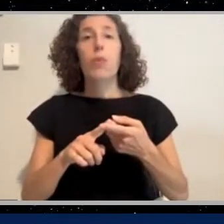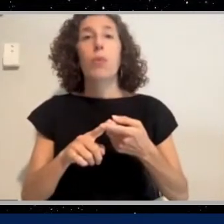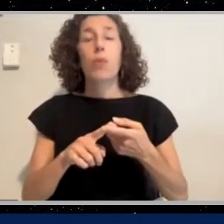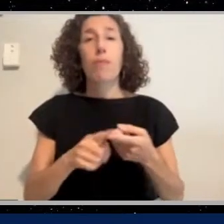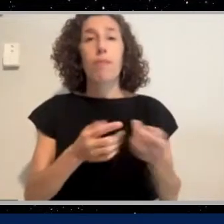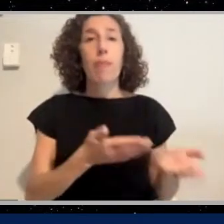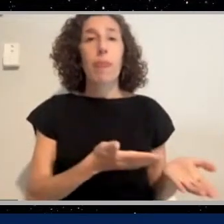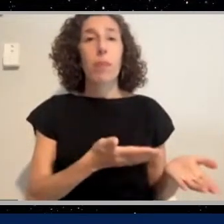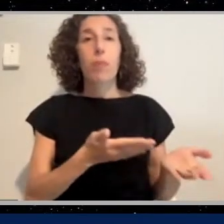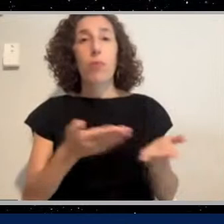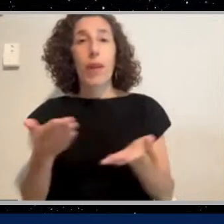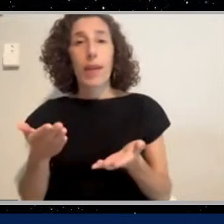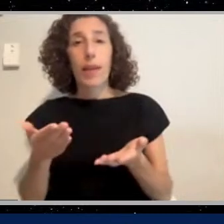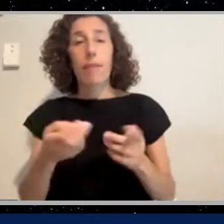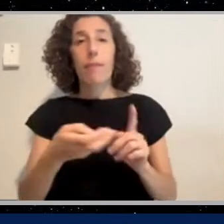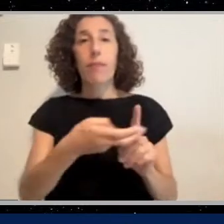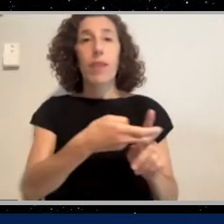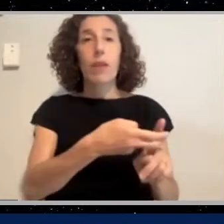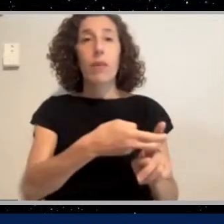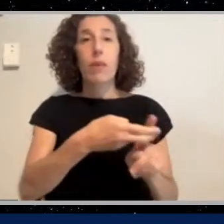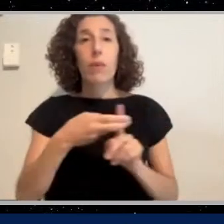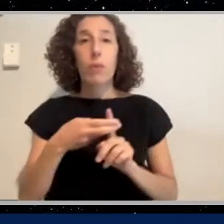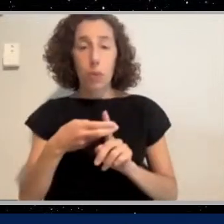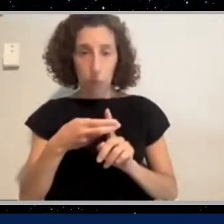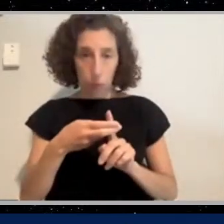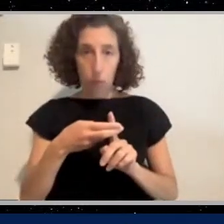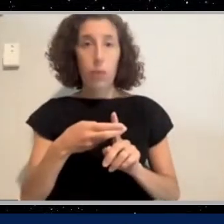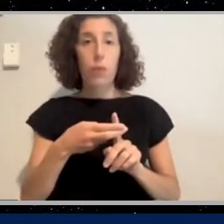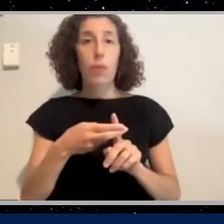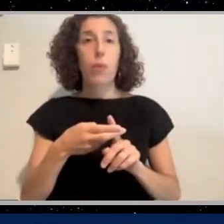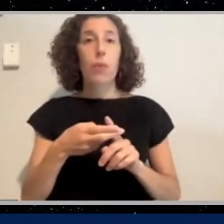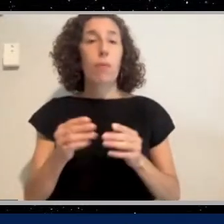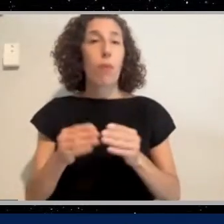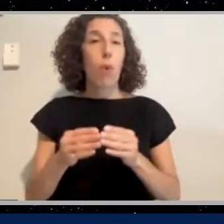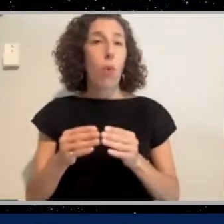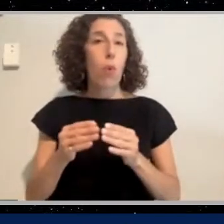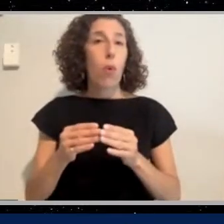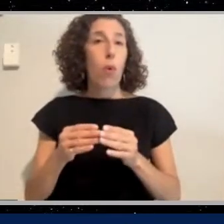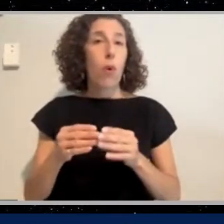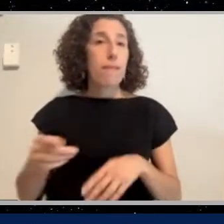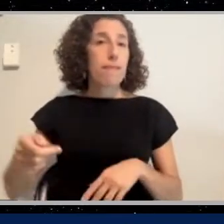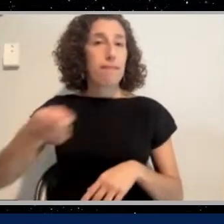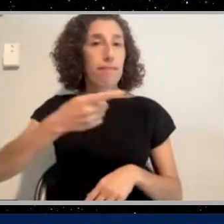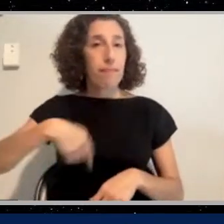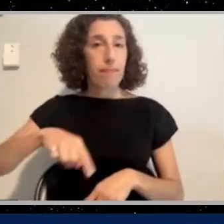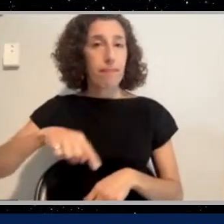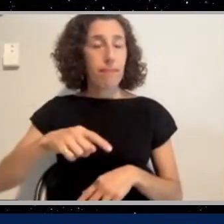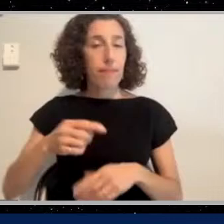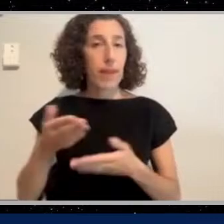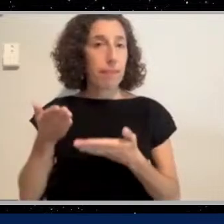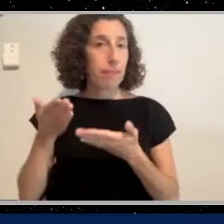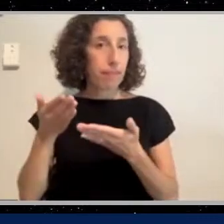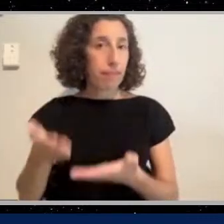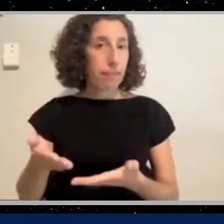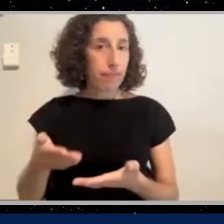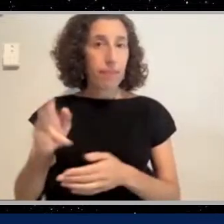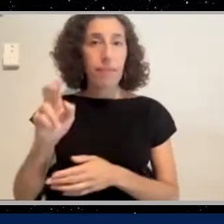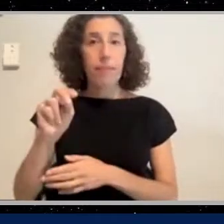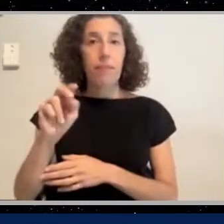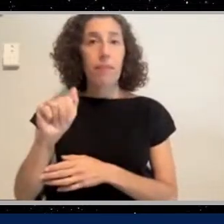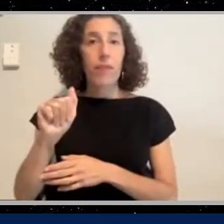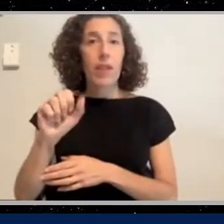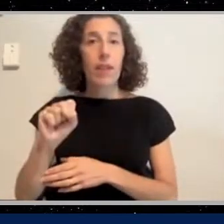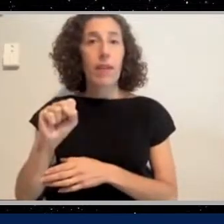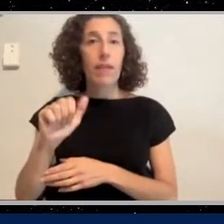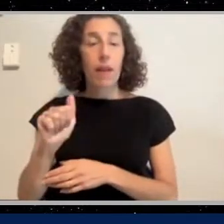public, if they have a concept or an idea or a technology they would like to present to NASA, or a solution